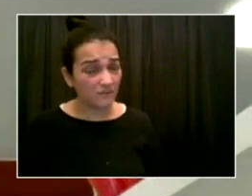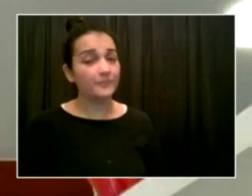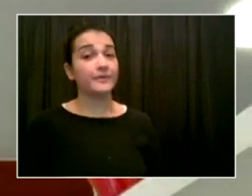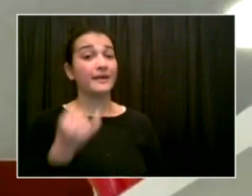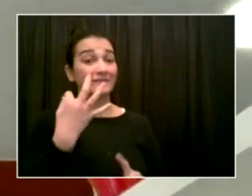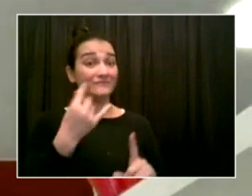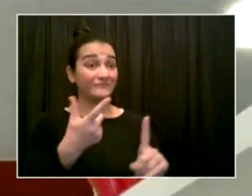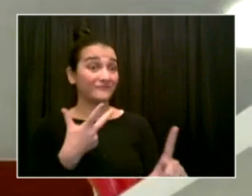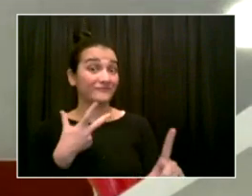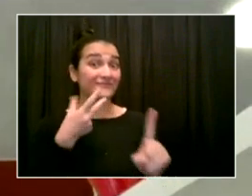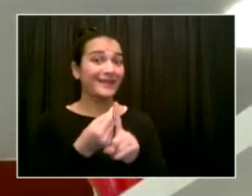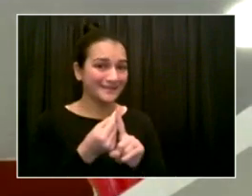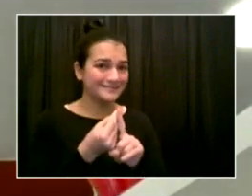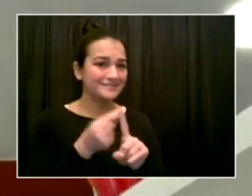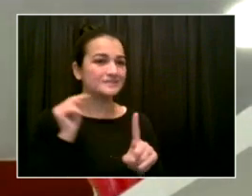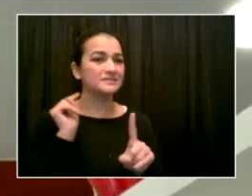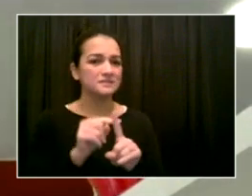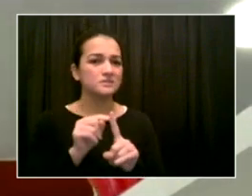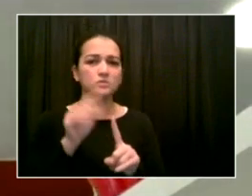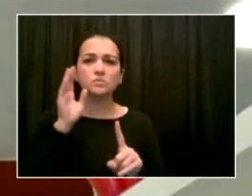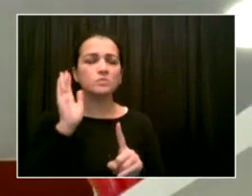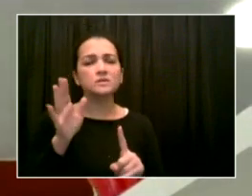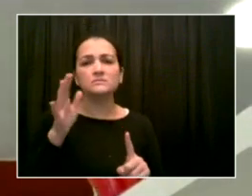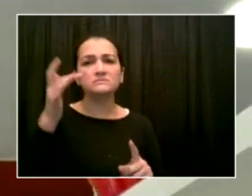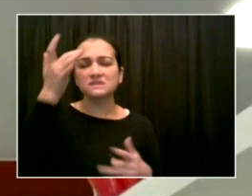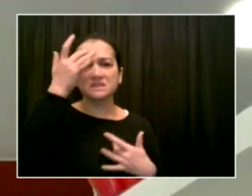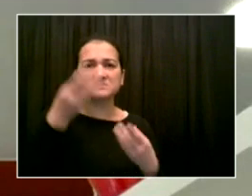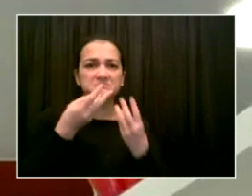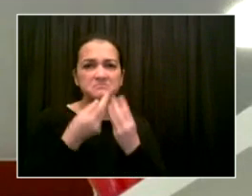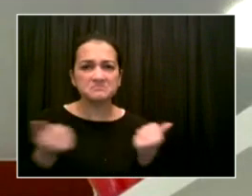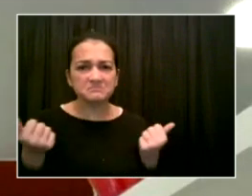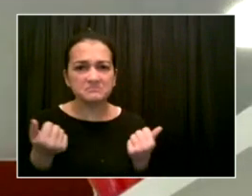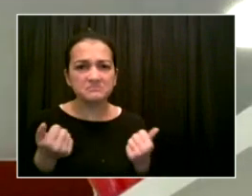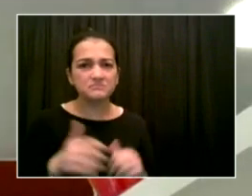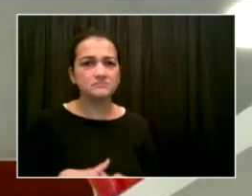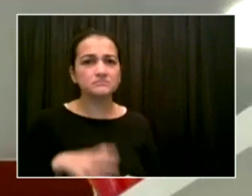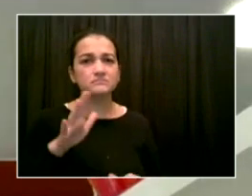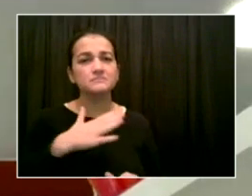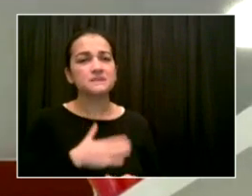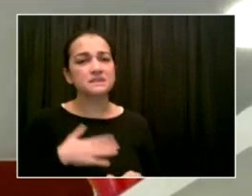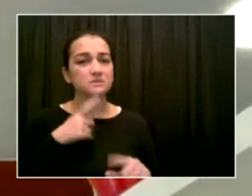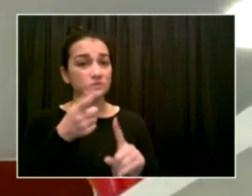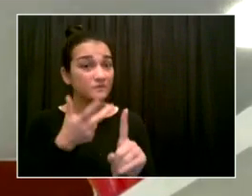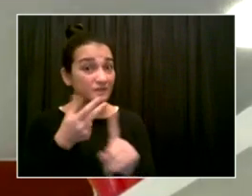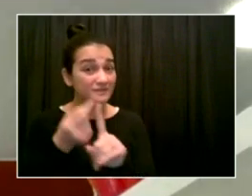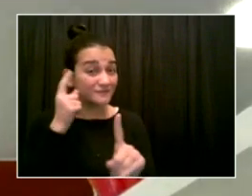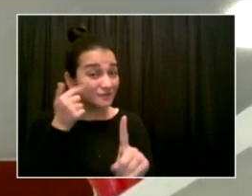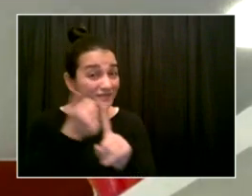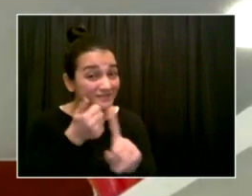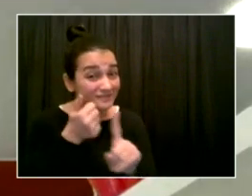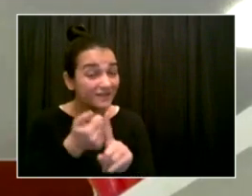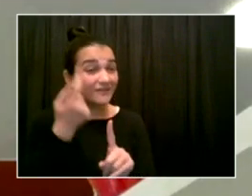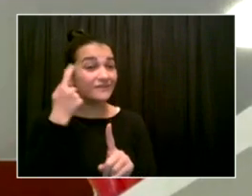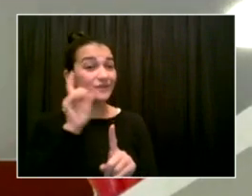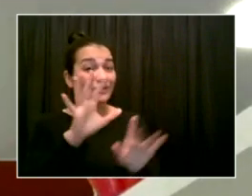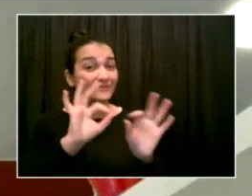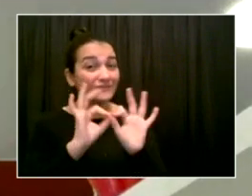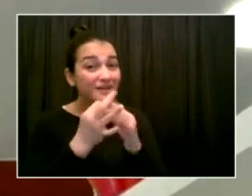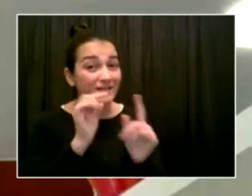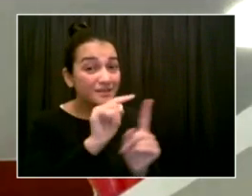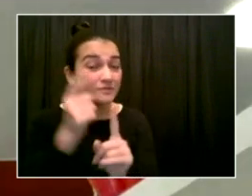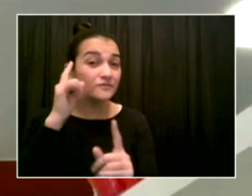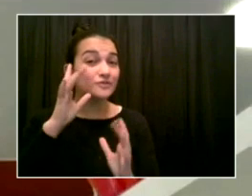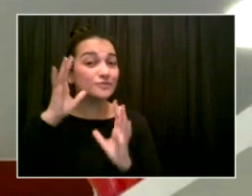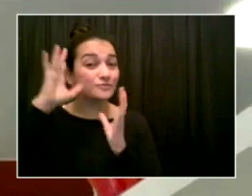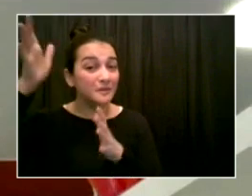This holiday season, do it for your mom, do it for your dad, do it for your family. You can protect them by getting vaccinated. And look, if